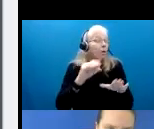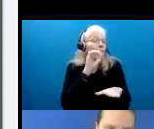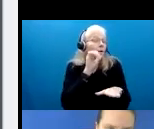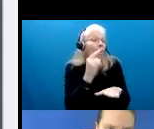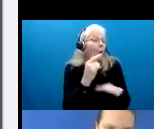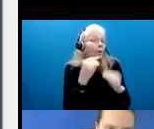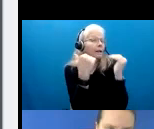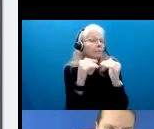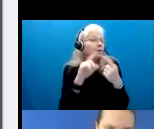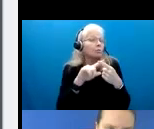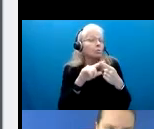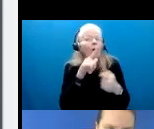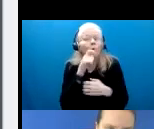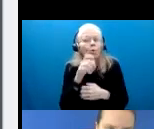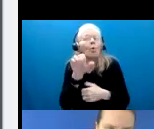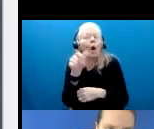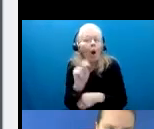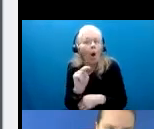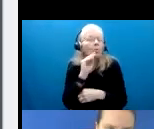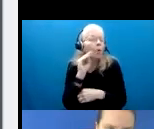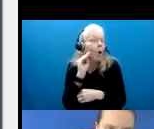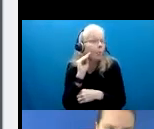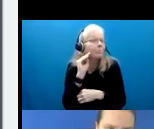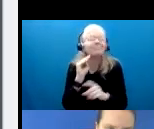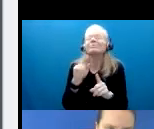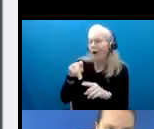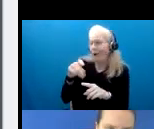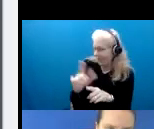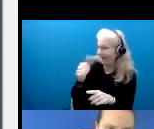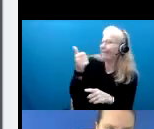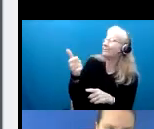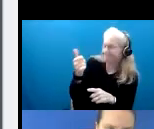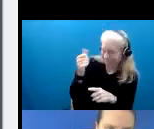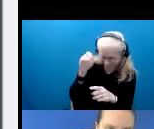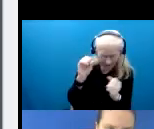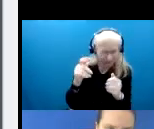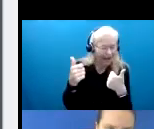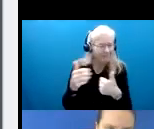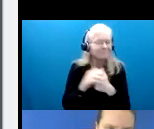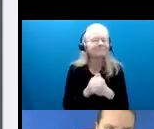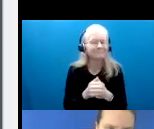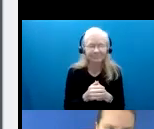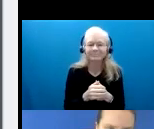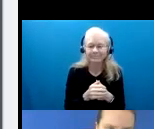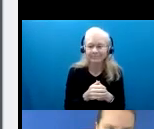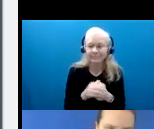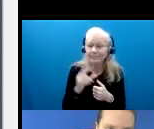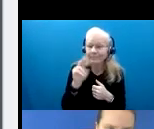Great, thank you, sir. Phil gets a thumbs up with that one too, okay. And